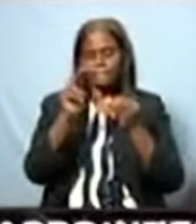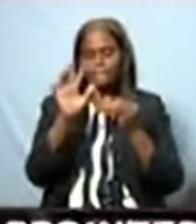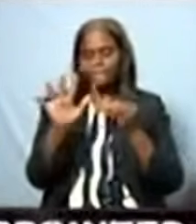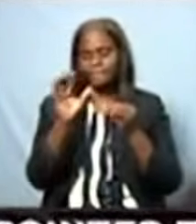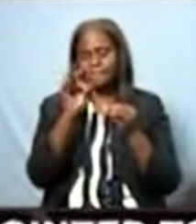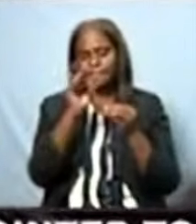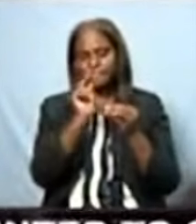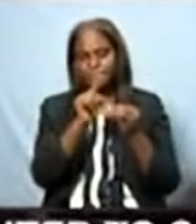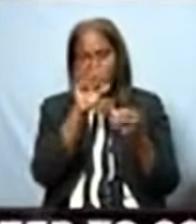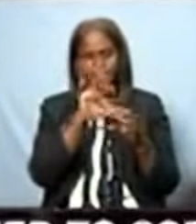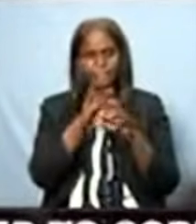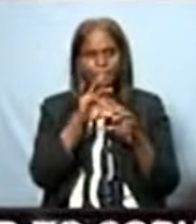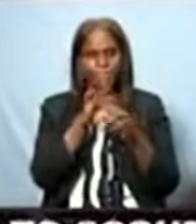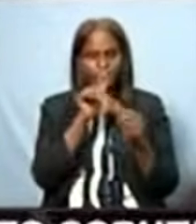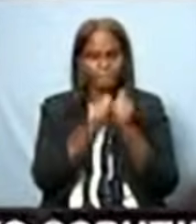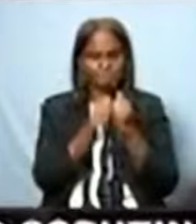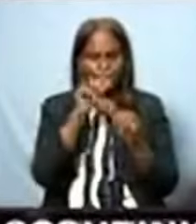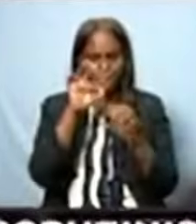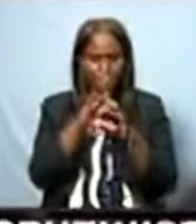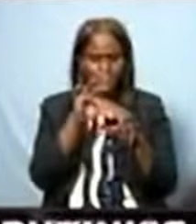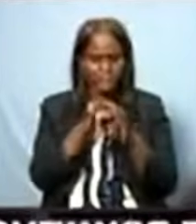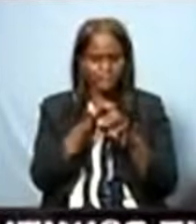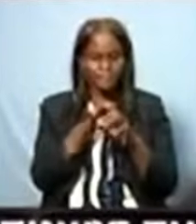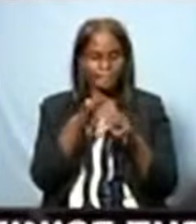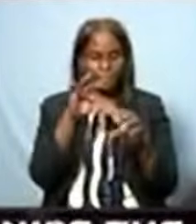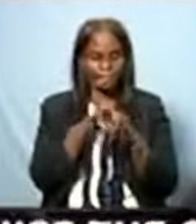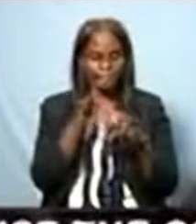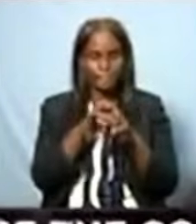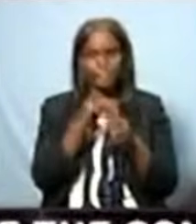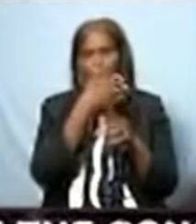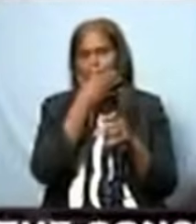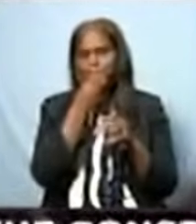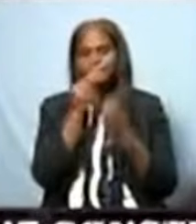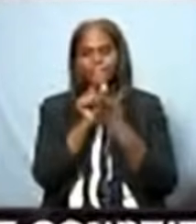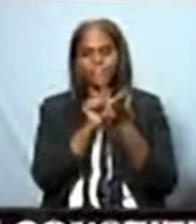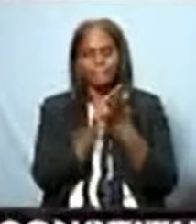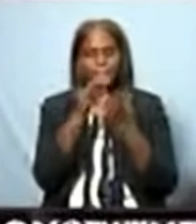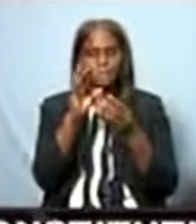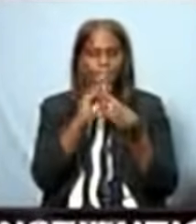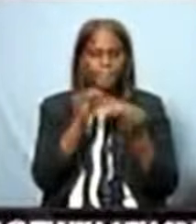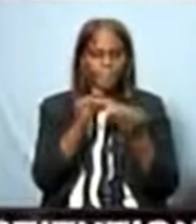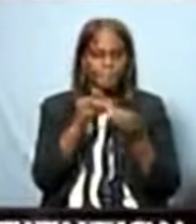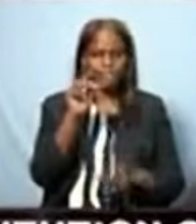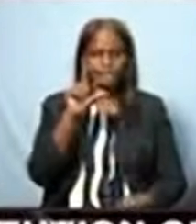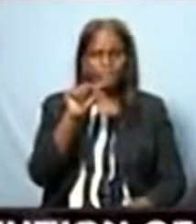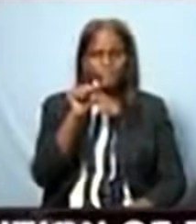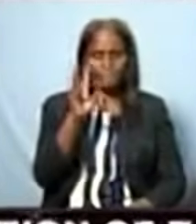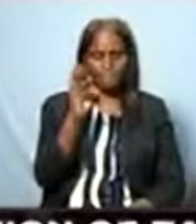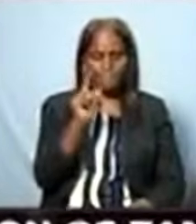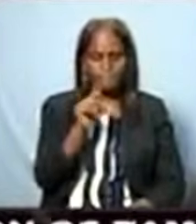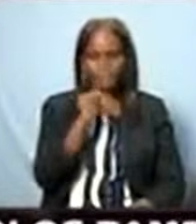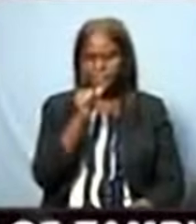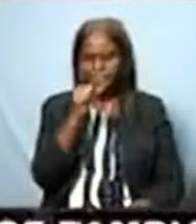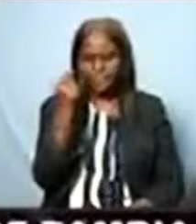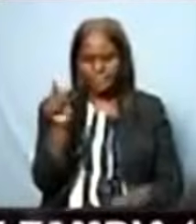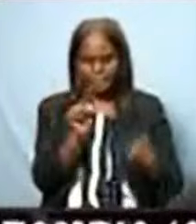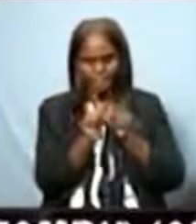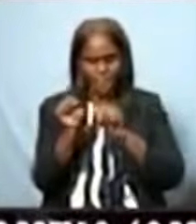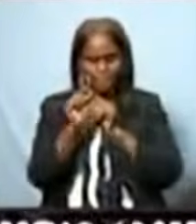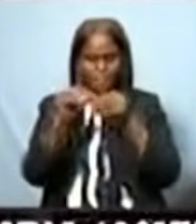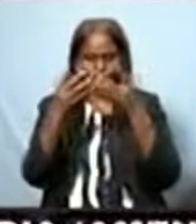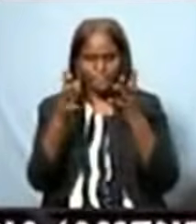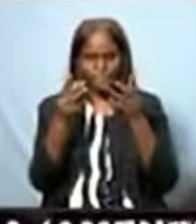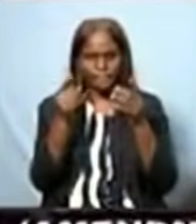of which is Electoral Commission Act of number 2016 does not also